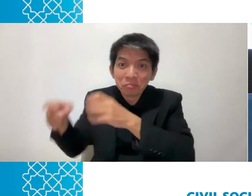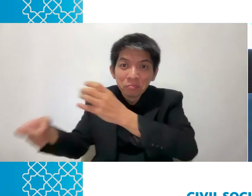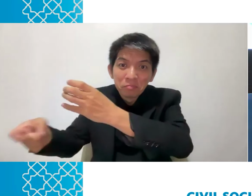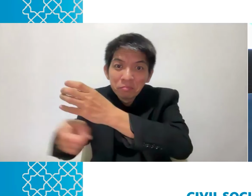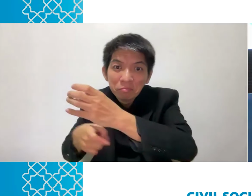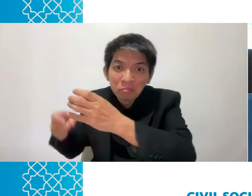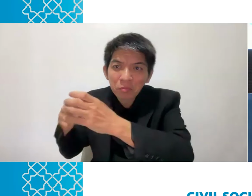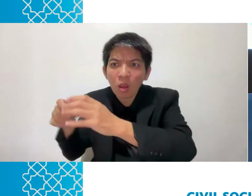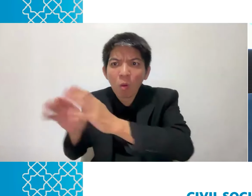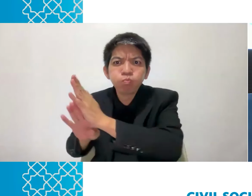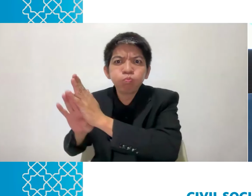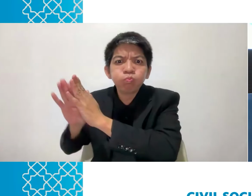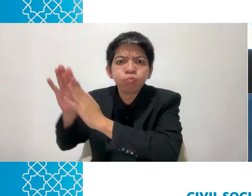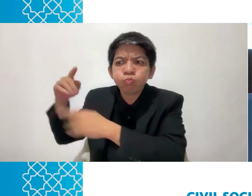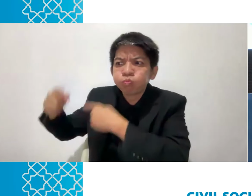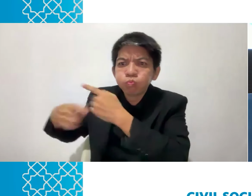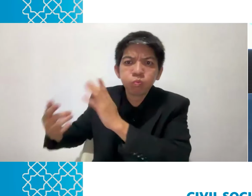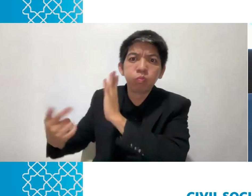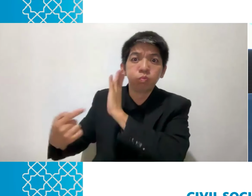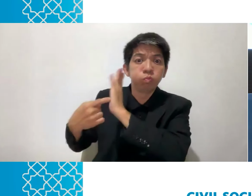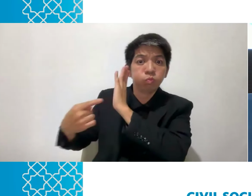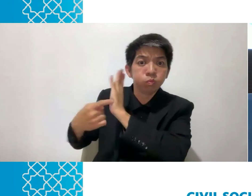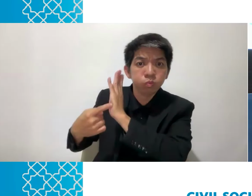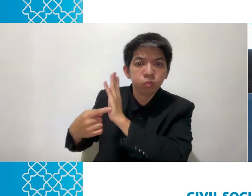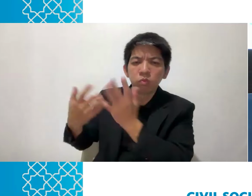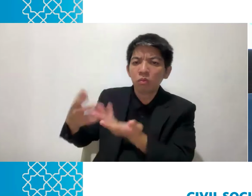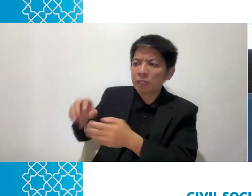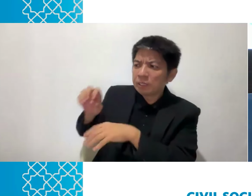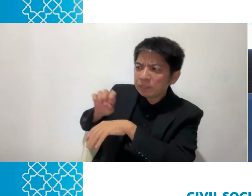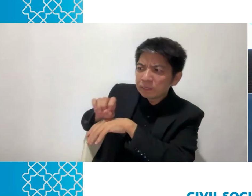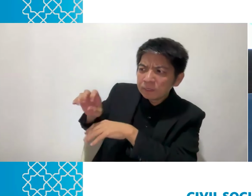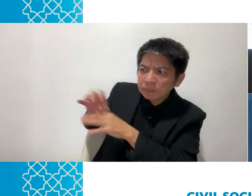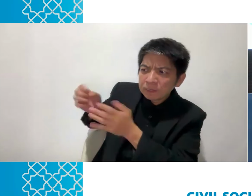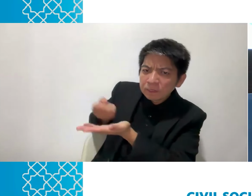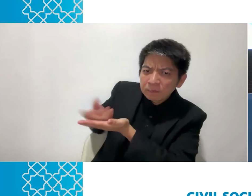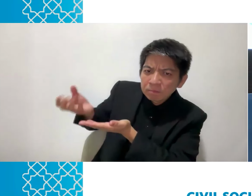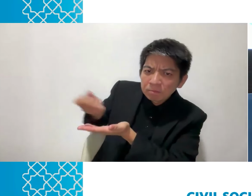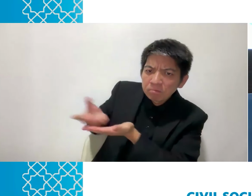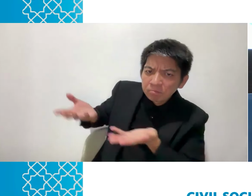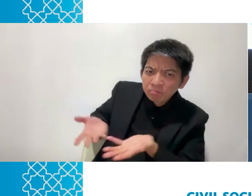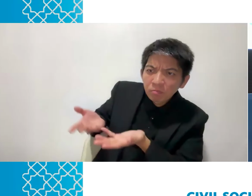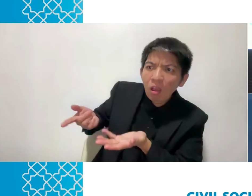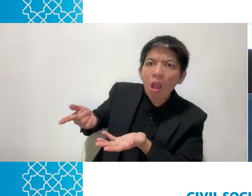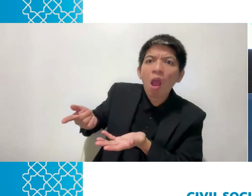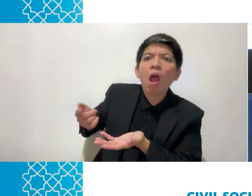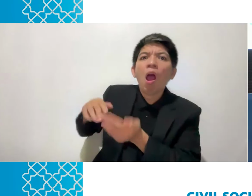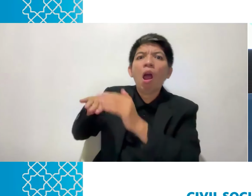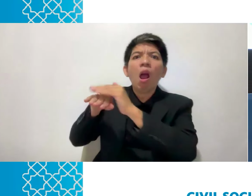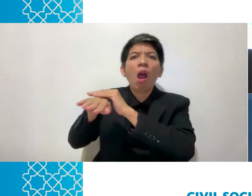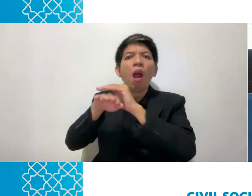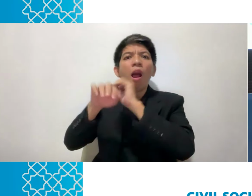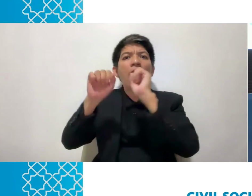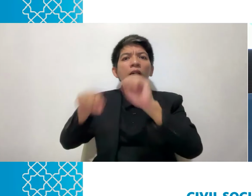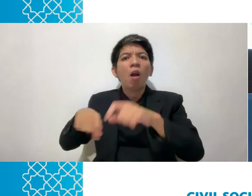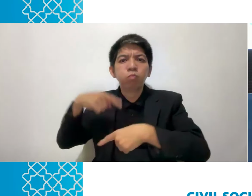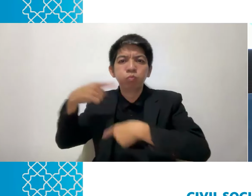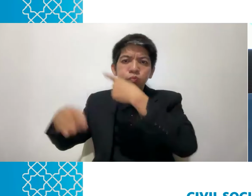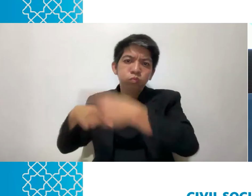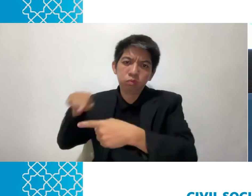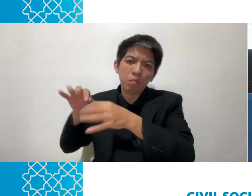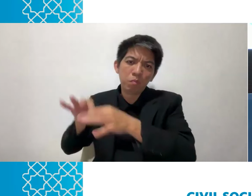technology, to advice, to finance, and that requires the capacity by themselves, which is